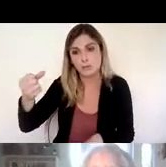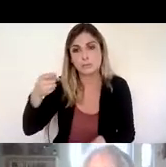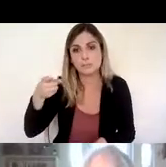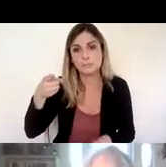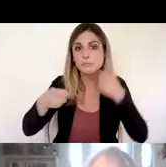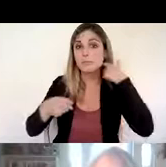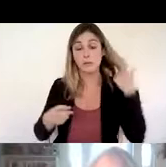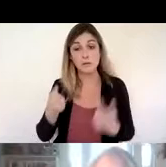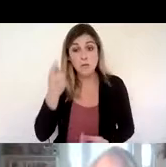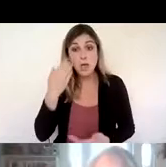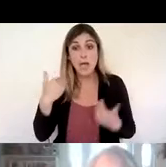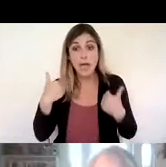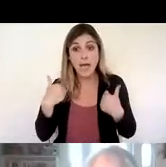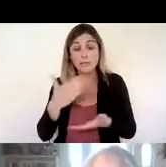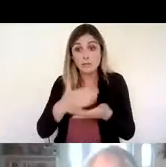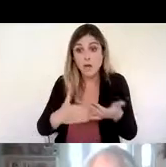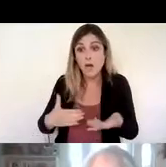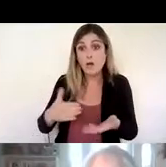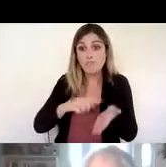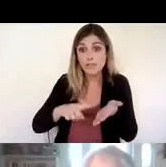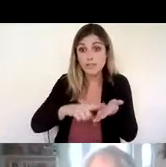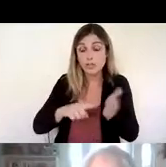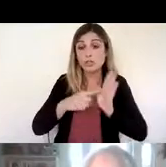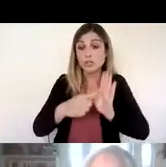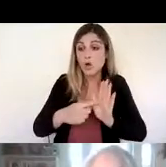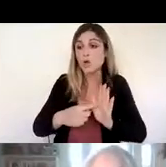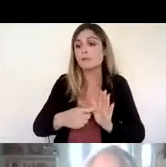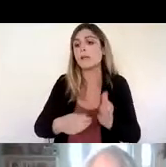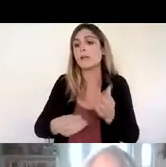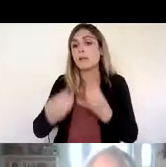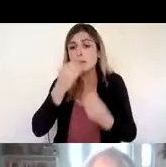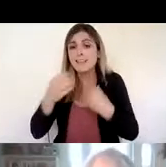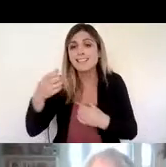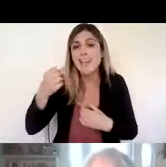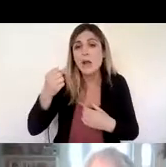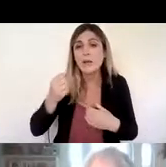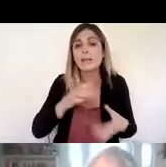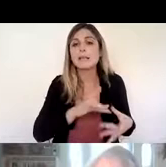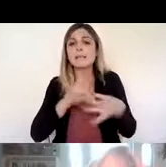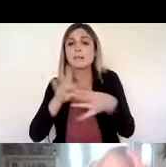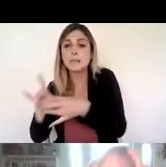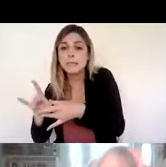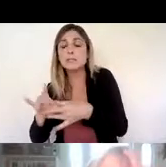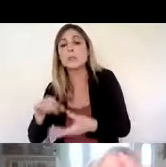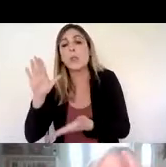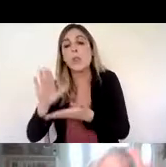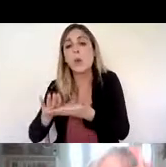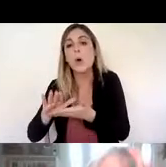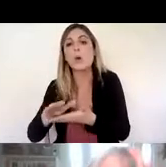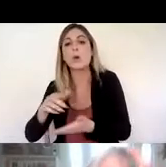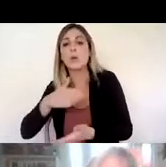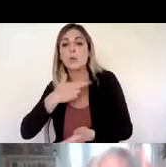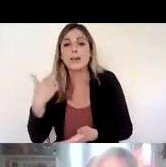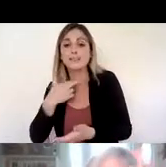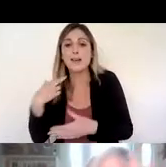linked dairy consumption to lower risk for fractures, other findings do not support that relationship. This is an advertisement from the